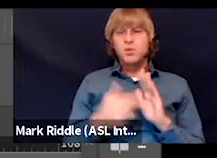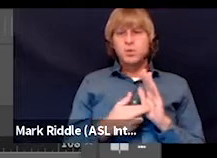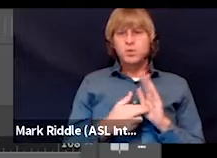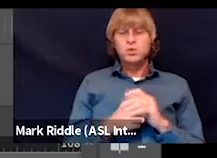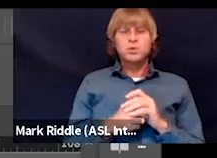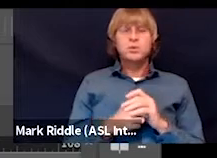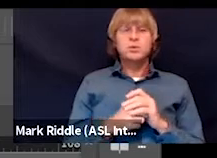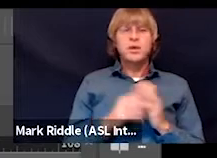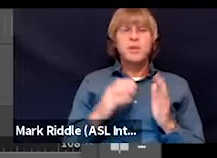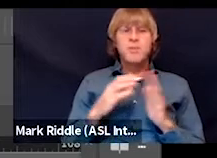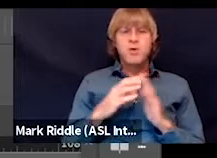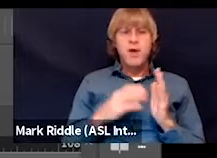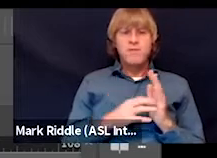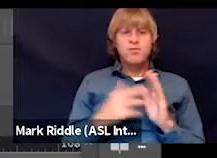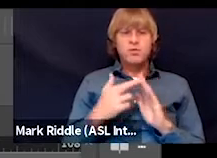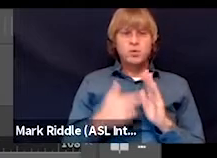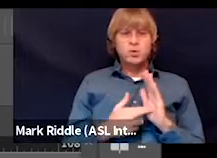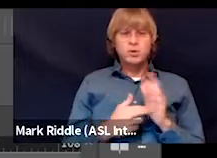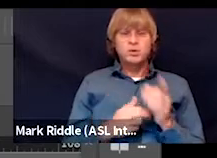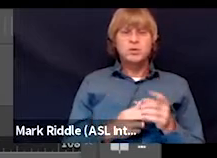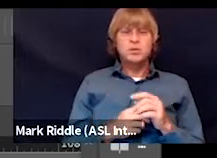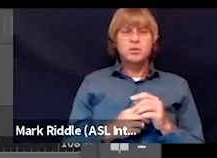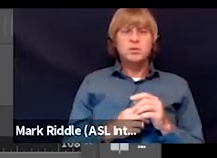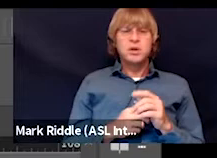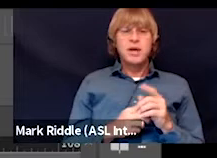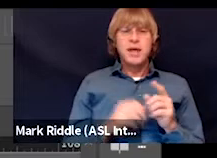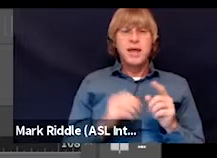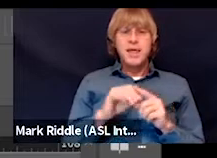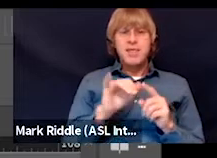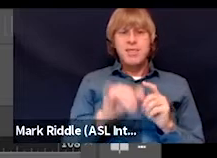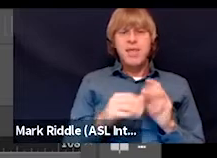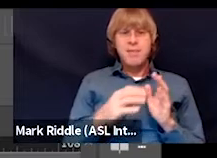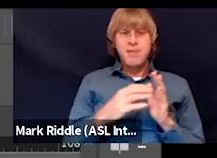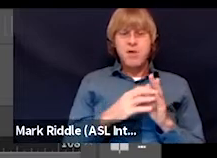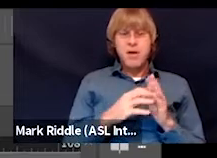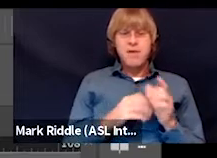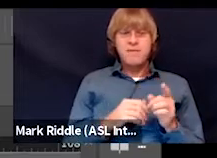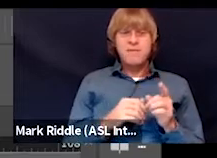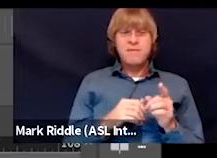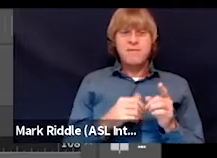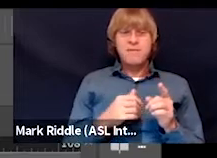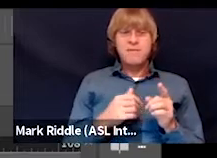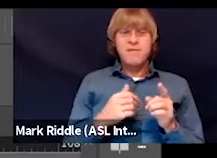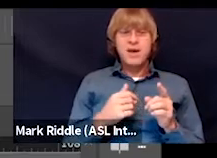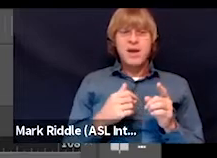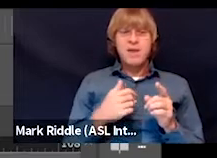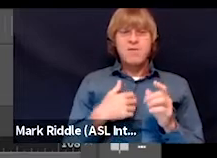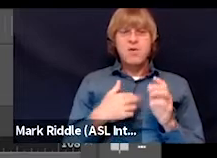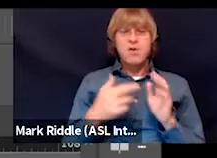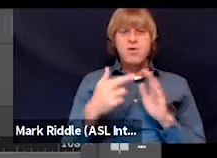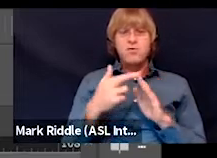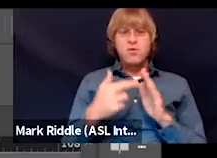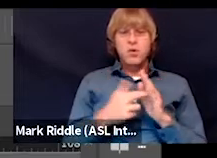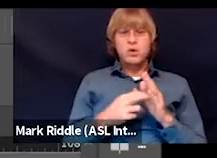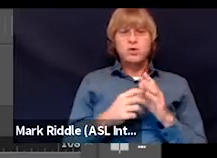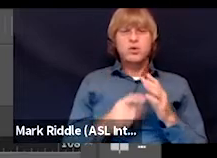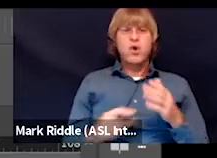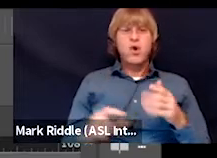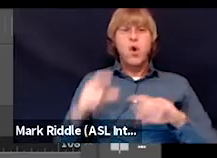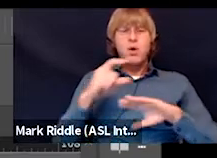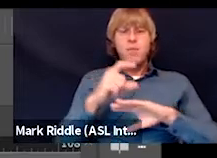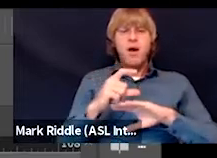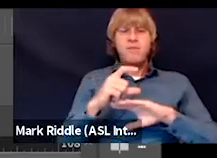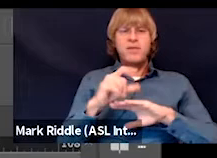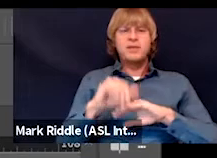Rules, paragraph rules. All right. So in this paragraph, I have a rule on above that's